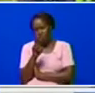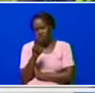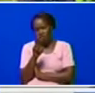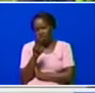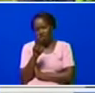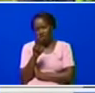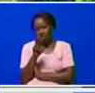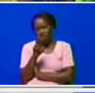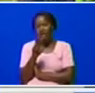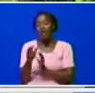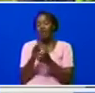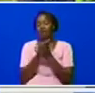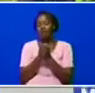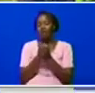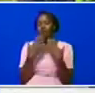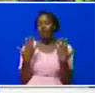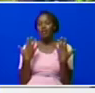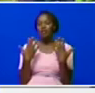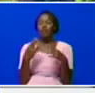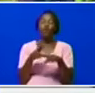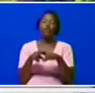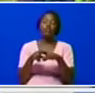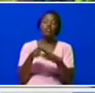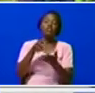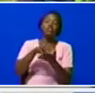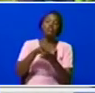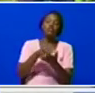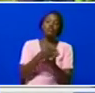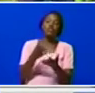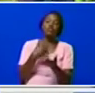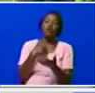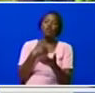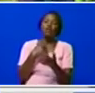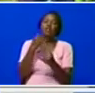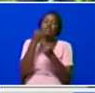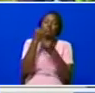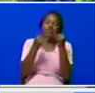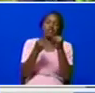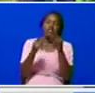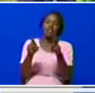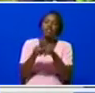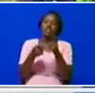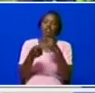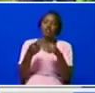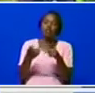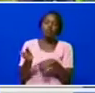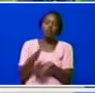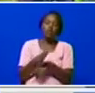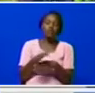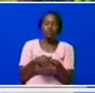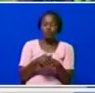our hands on the situation here to get the very latest as it unfolds. Back to you, Asha.